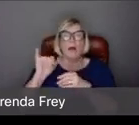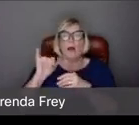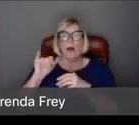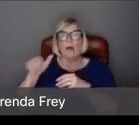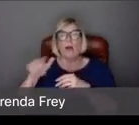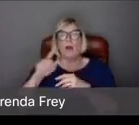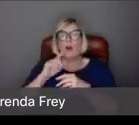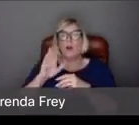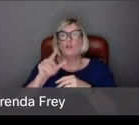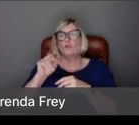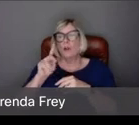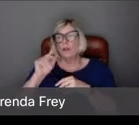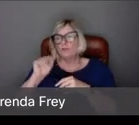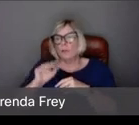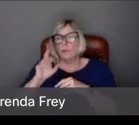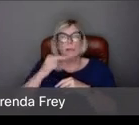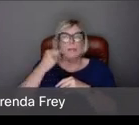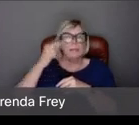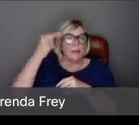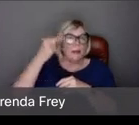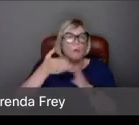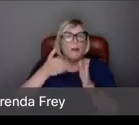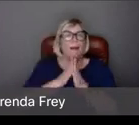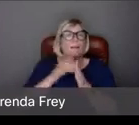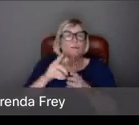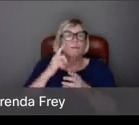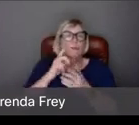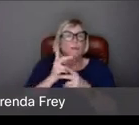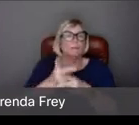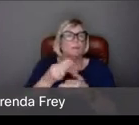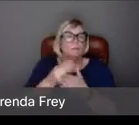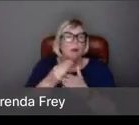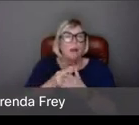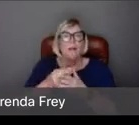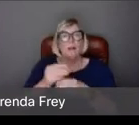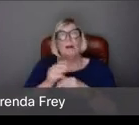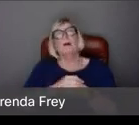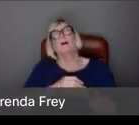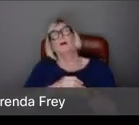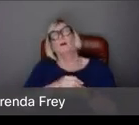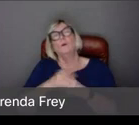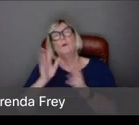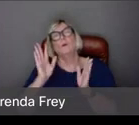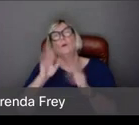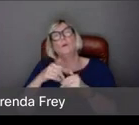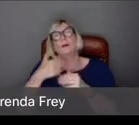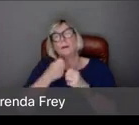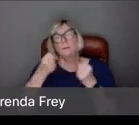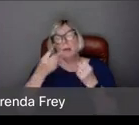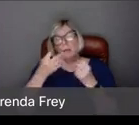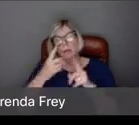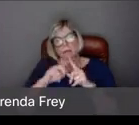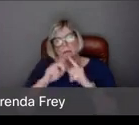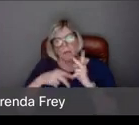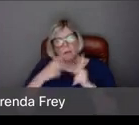your grandchild or your niece or nephew asking for money. Oh goodness, we get many different kinds